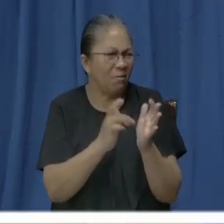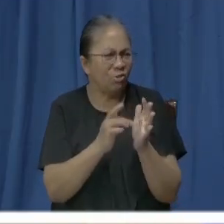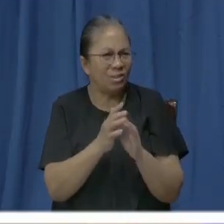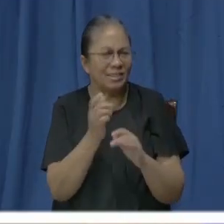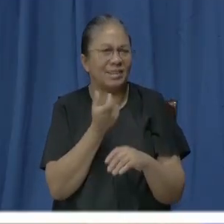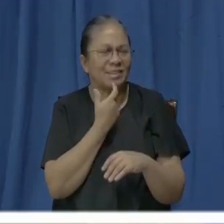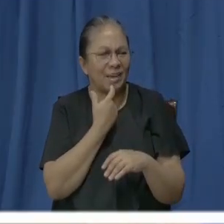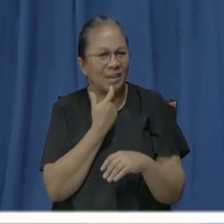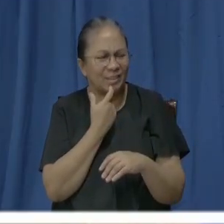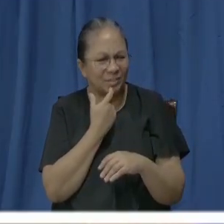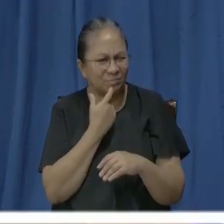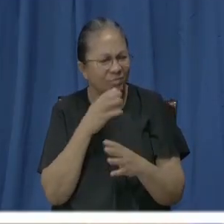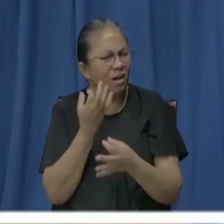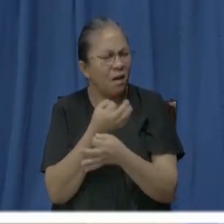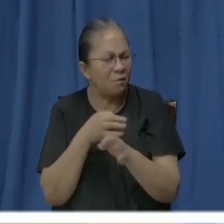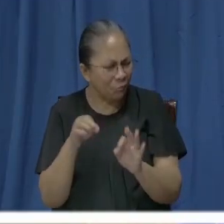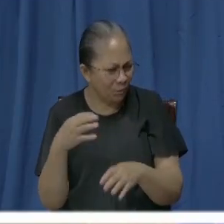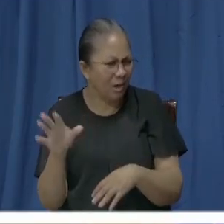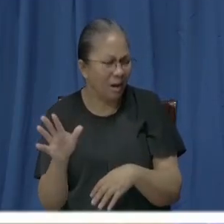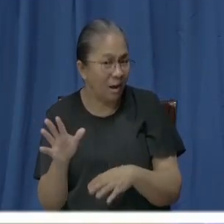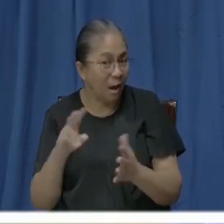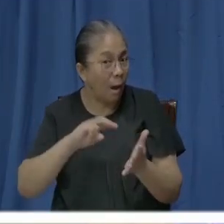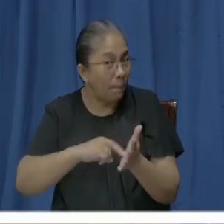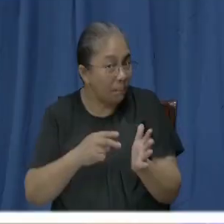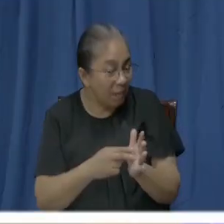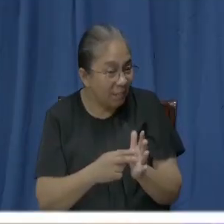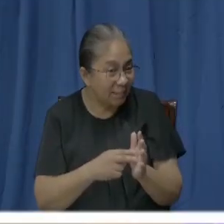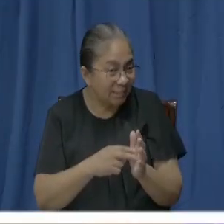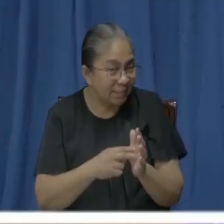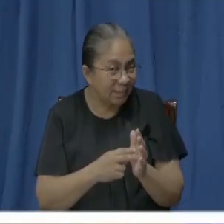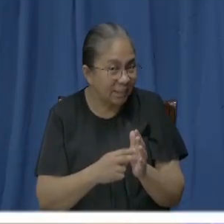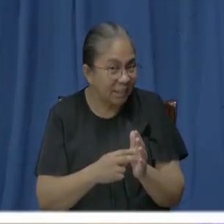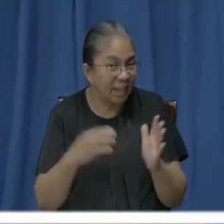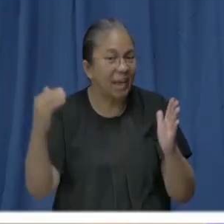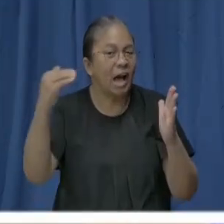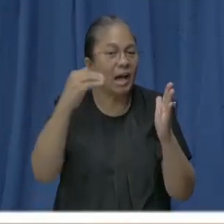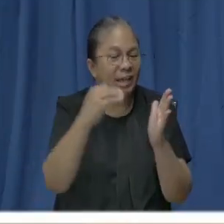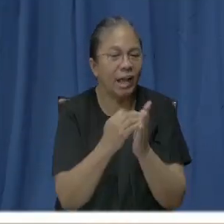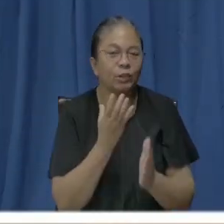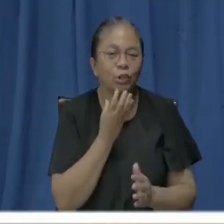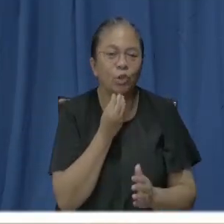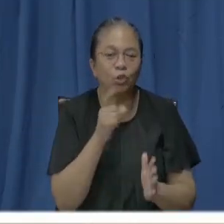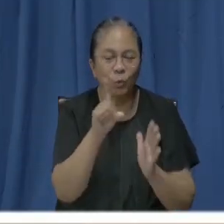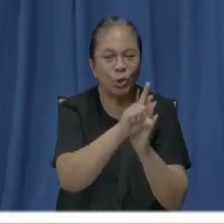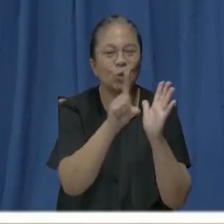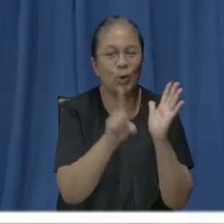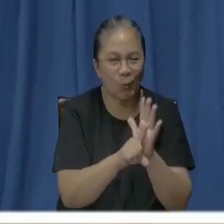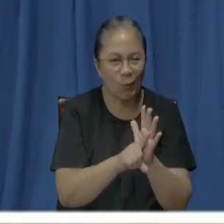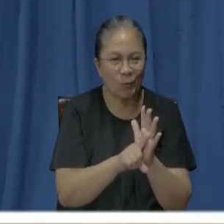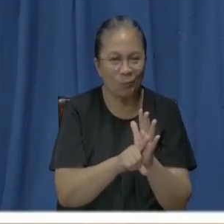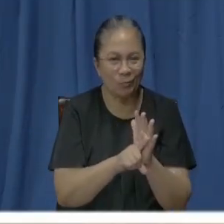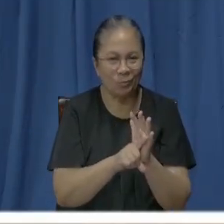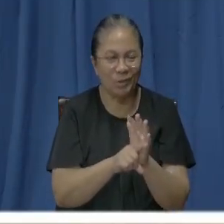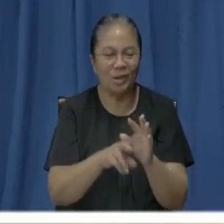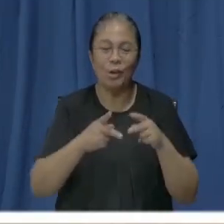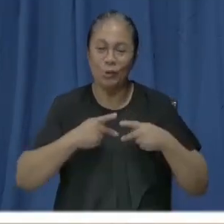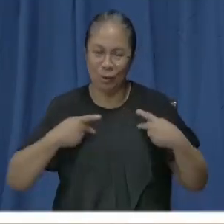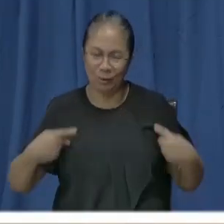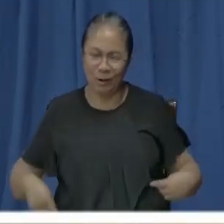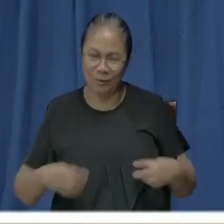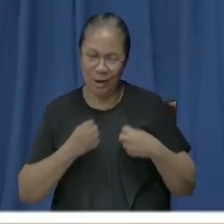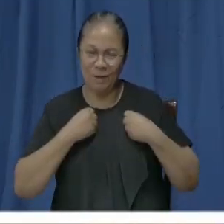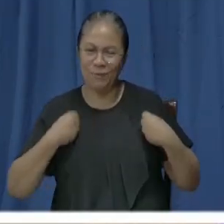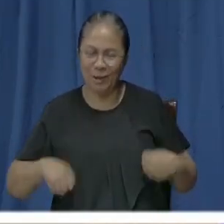the woman a bly, then he's breaking the Jewish law. So they think they have him in a tight